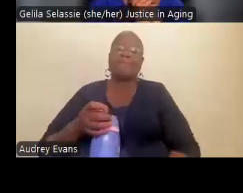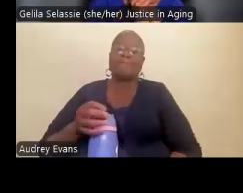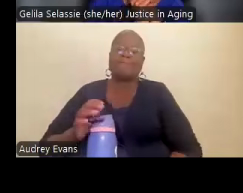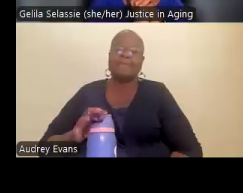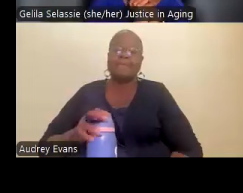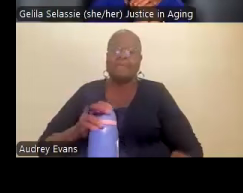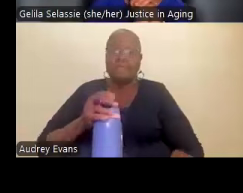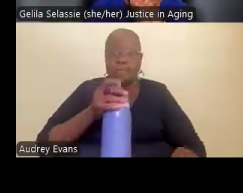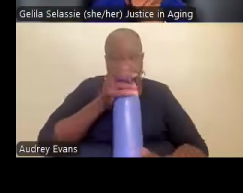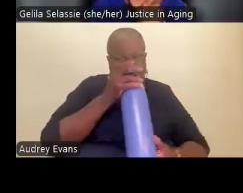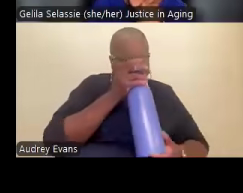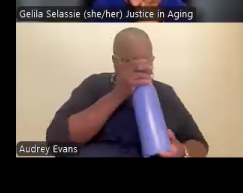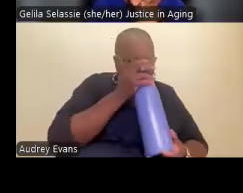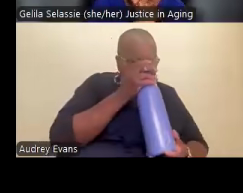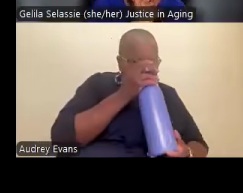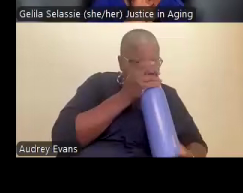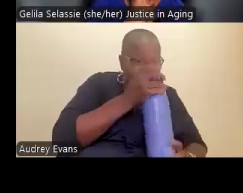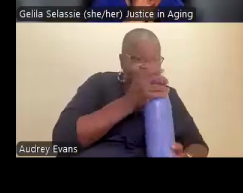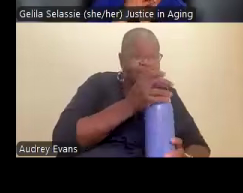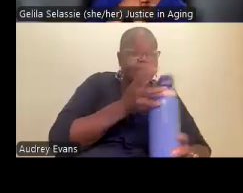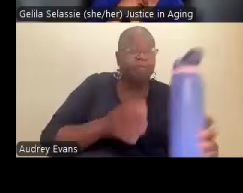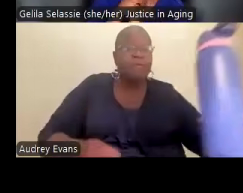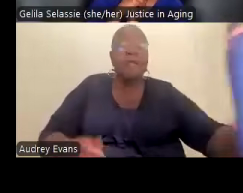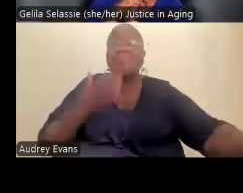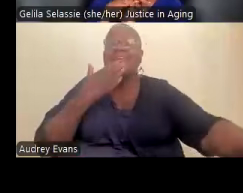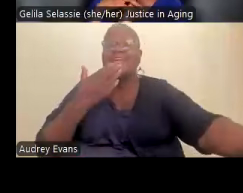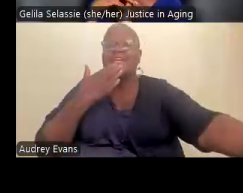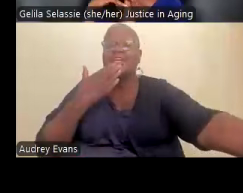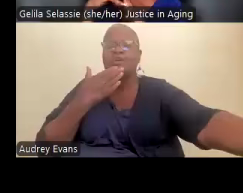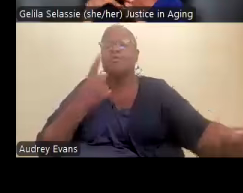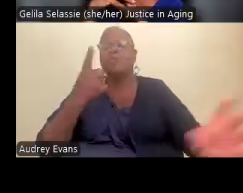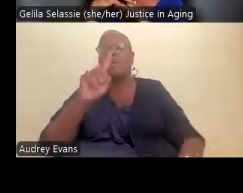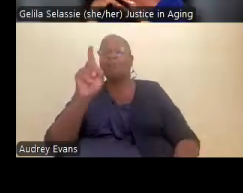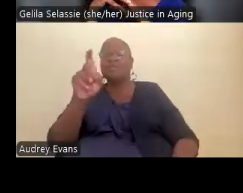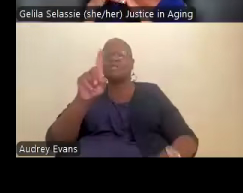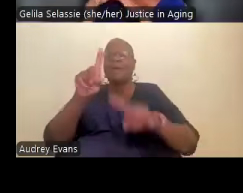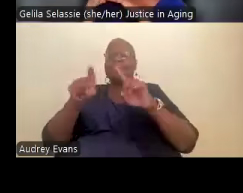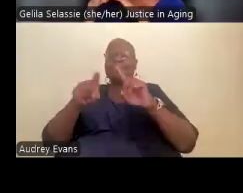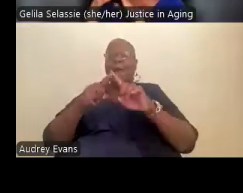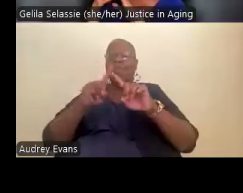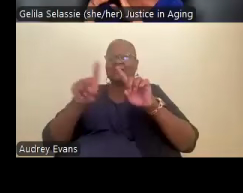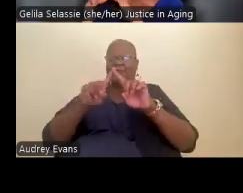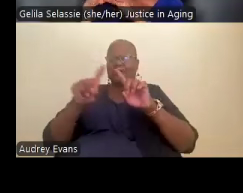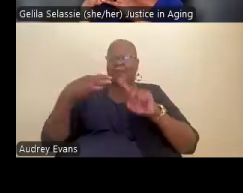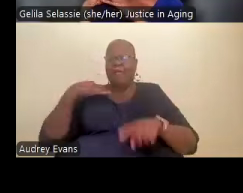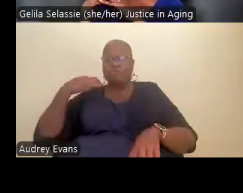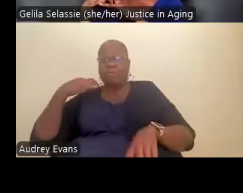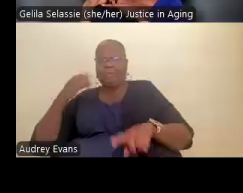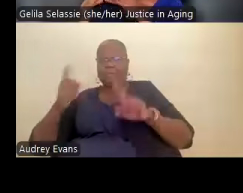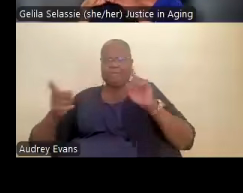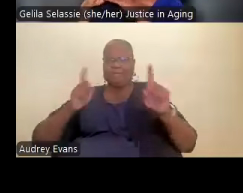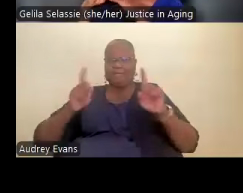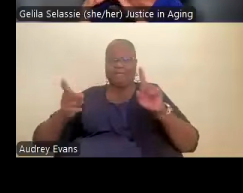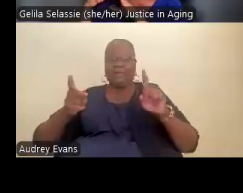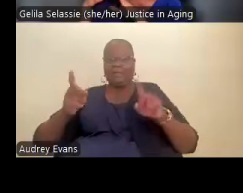Thank you. There was one question. There were a few questions about the different eligibility for Medicaid and Medicaid